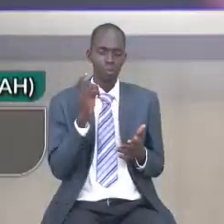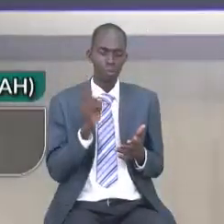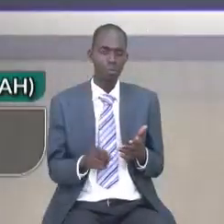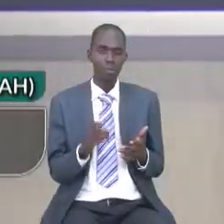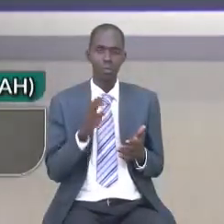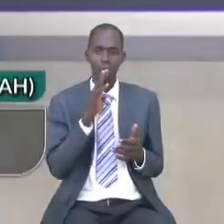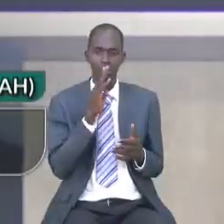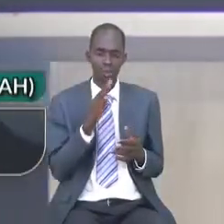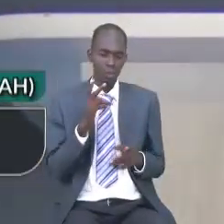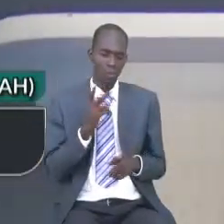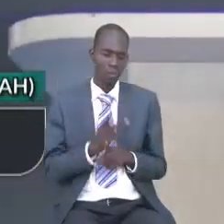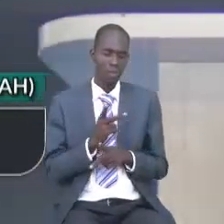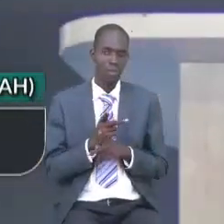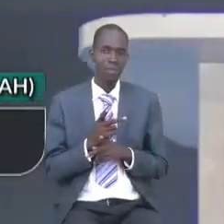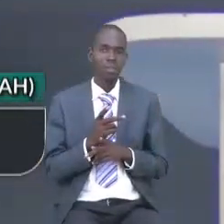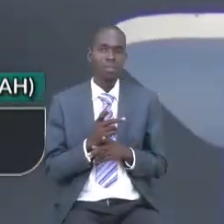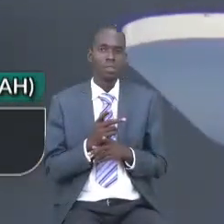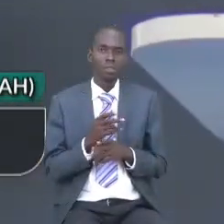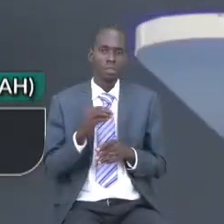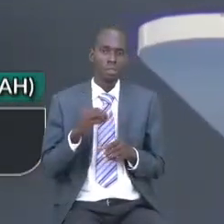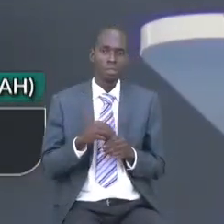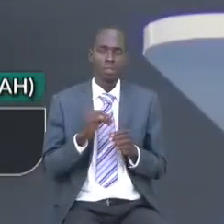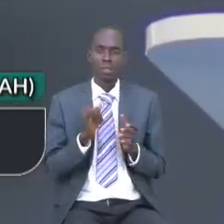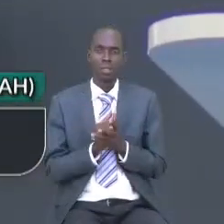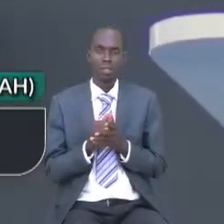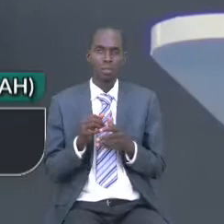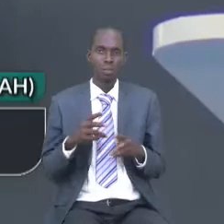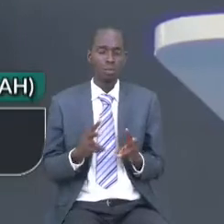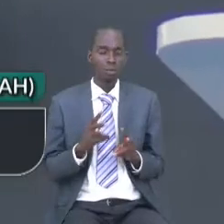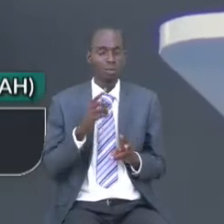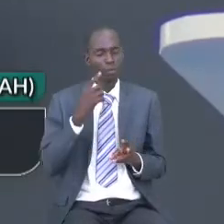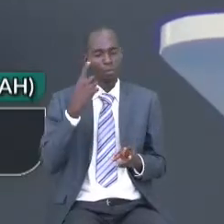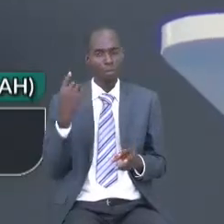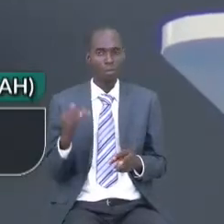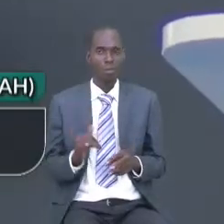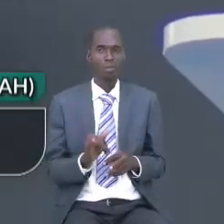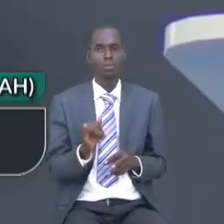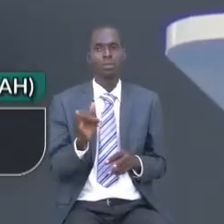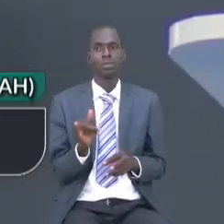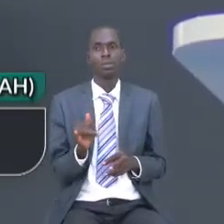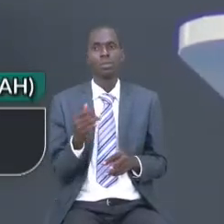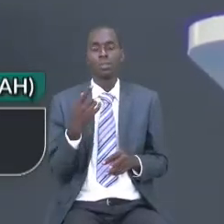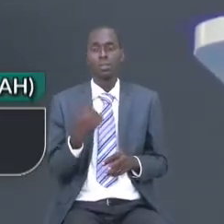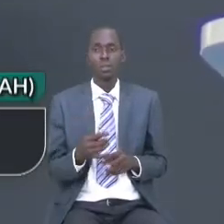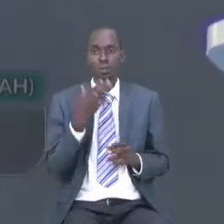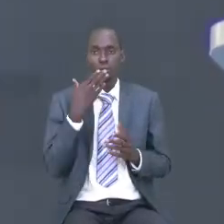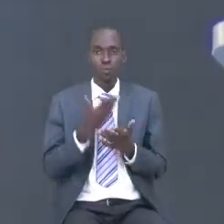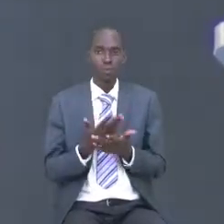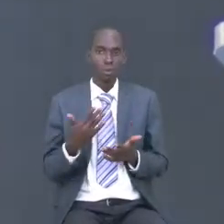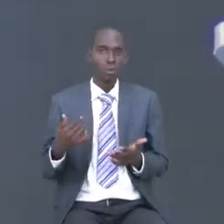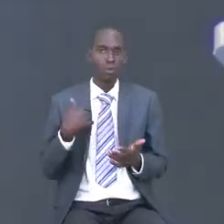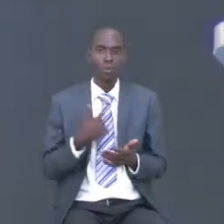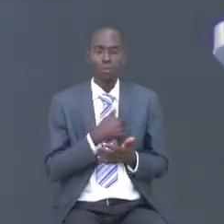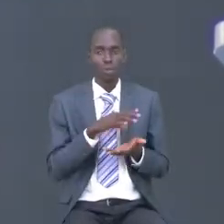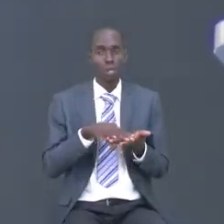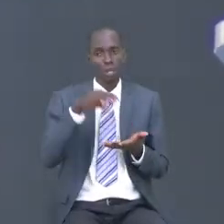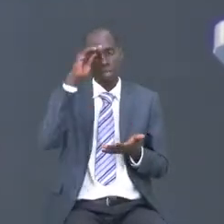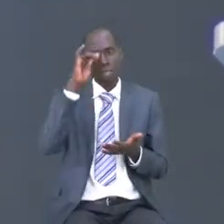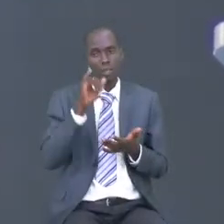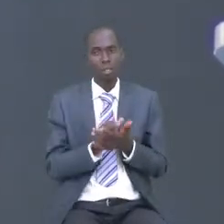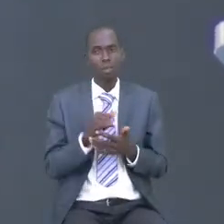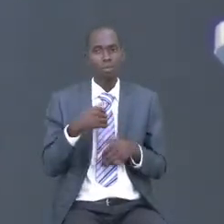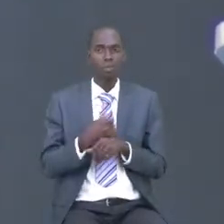remain in that way for life. The good things we learn that make us